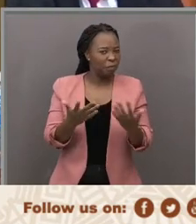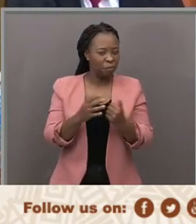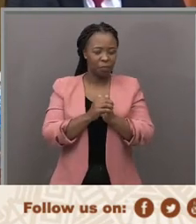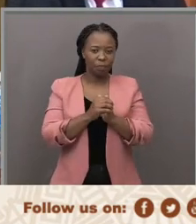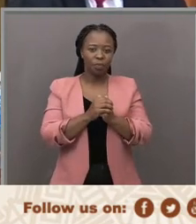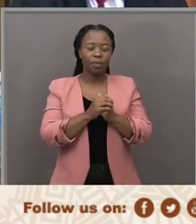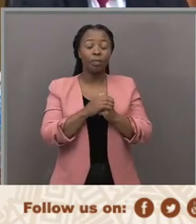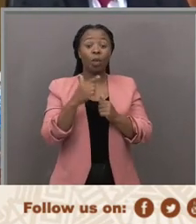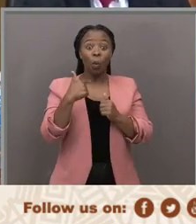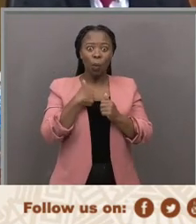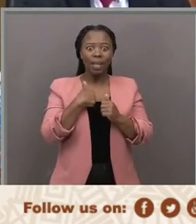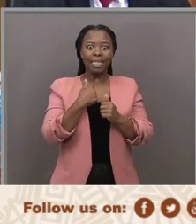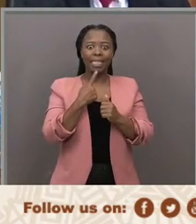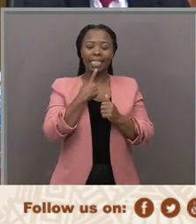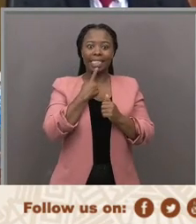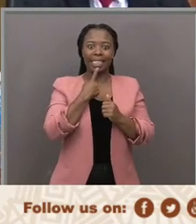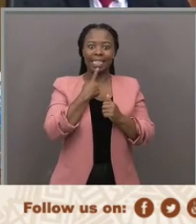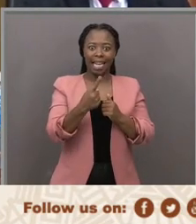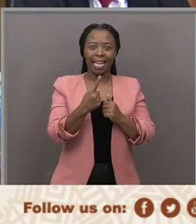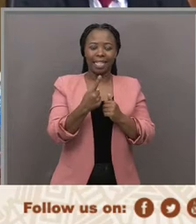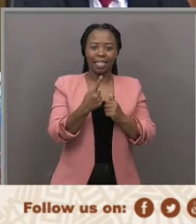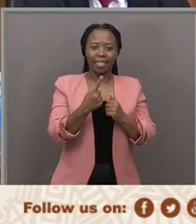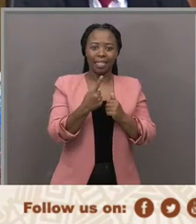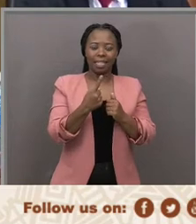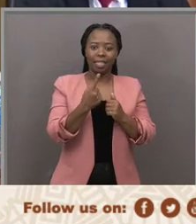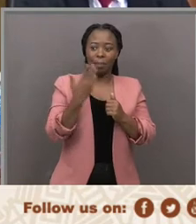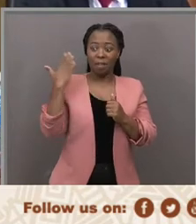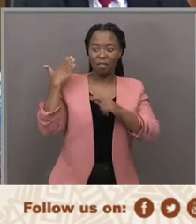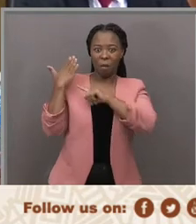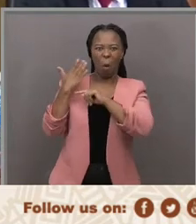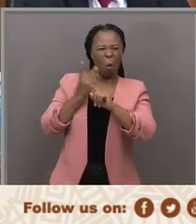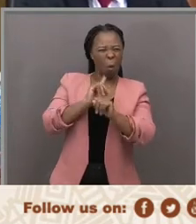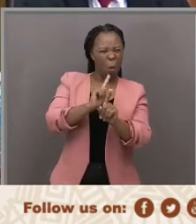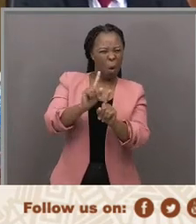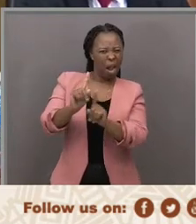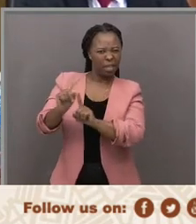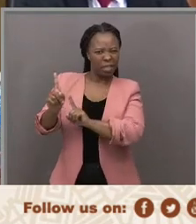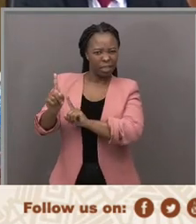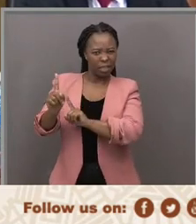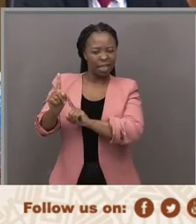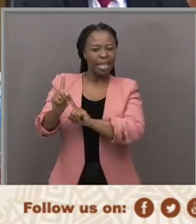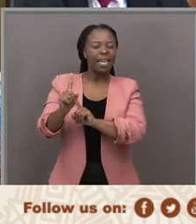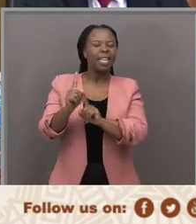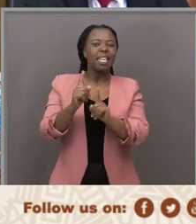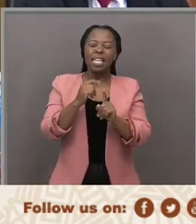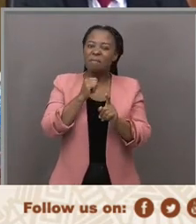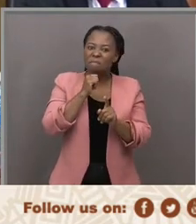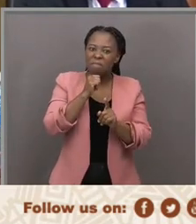said will happen during the term of this administration, even in the midst of